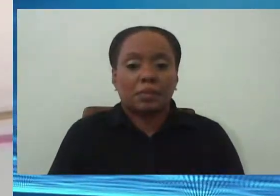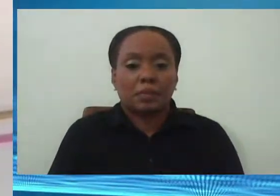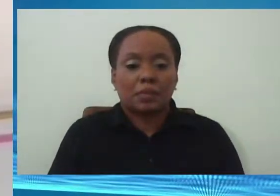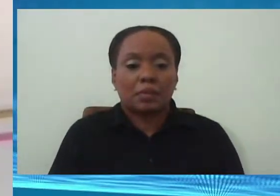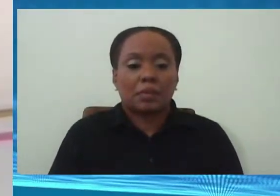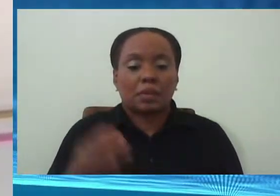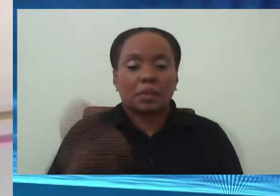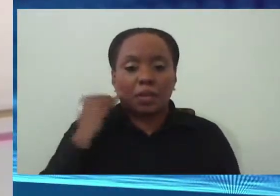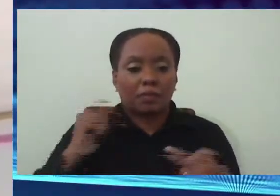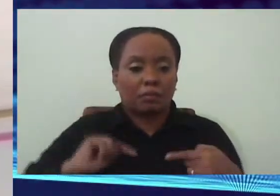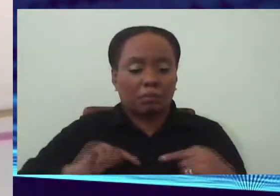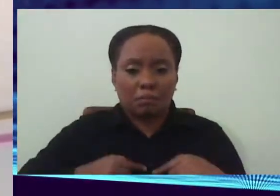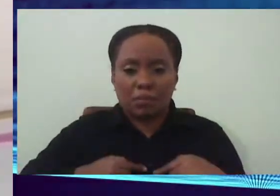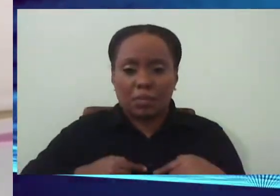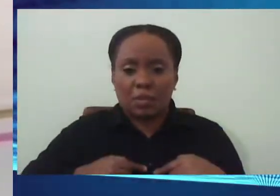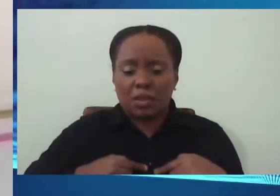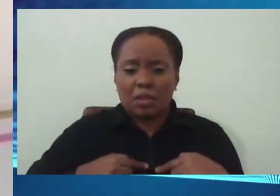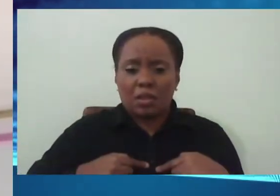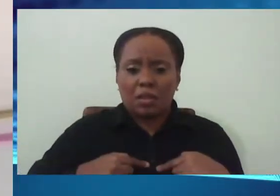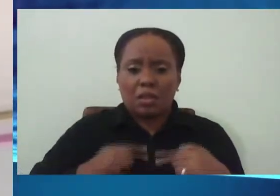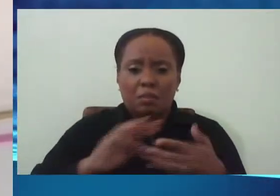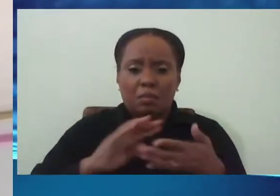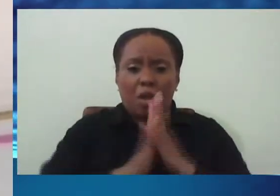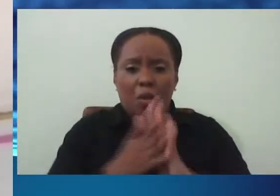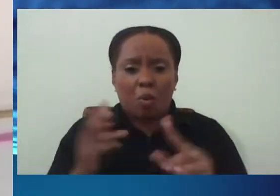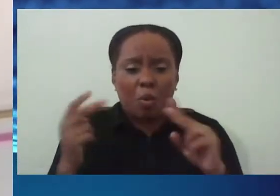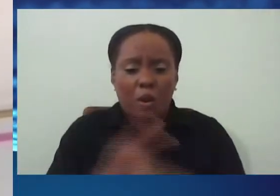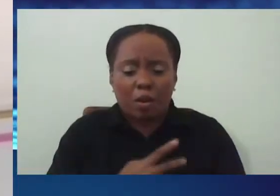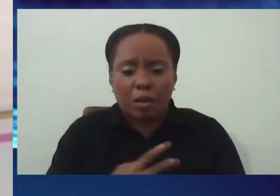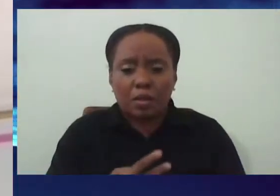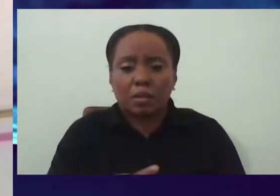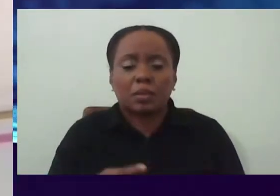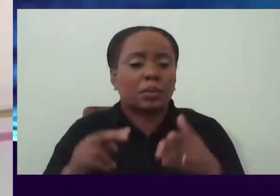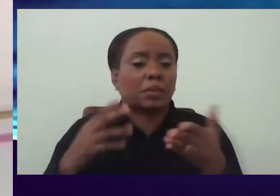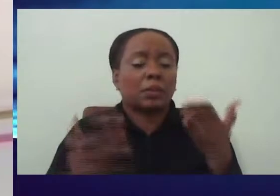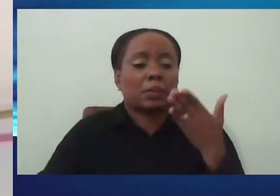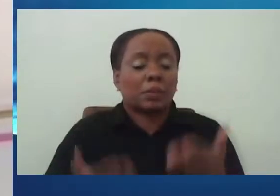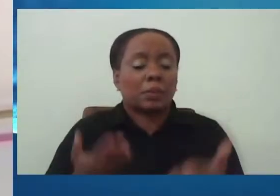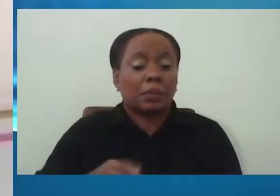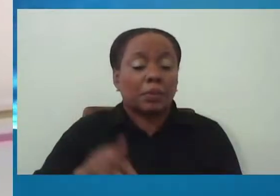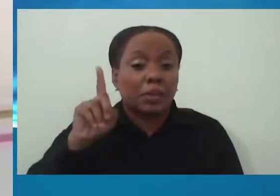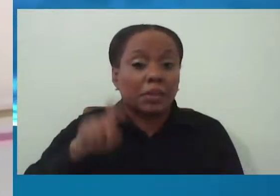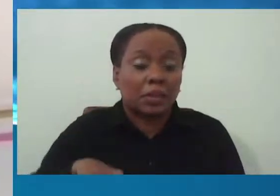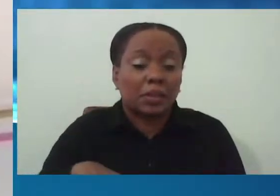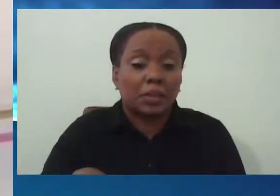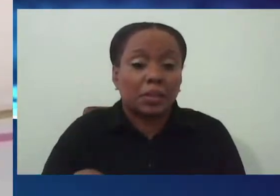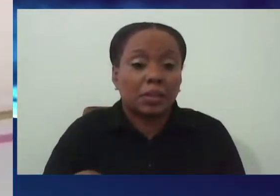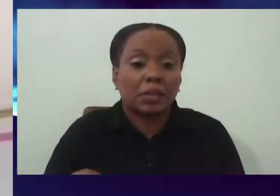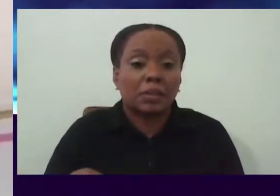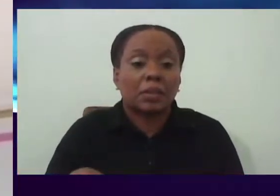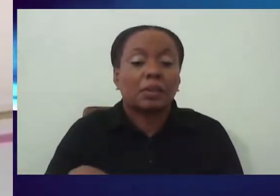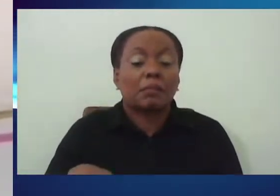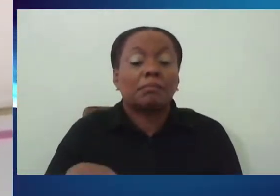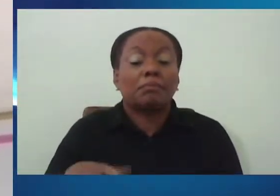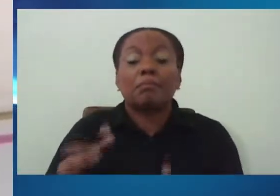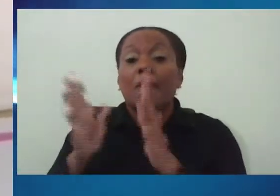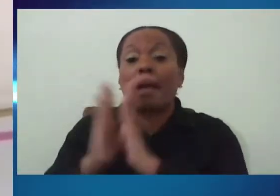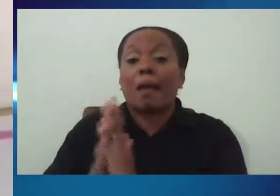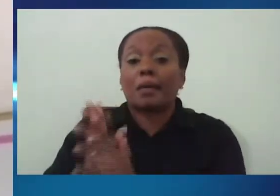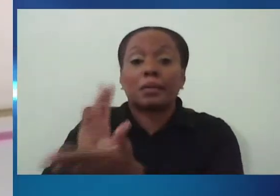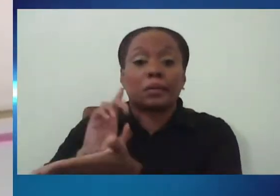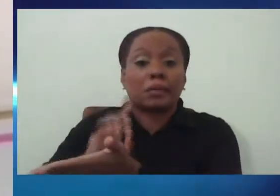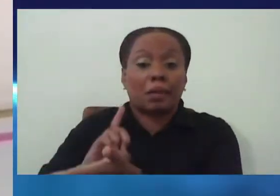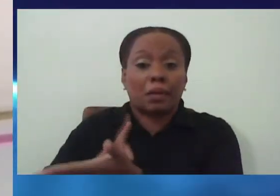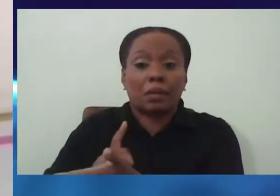pain is changing, that also should signal that you need to trigger some help. It may not necessarily only